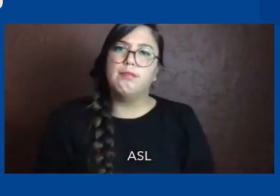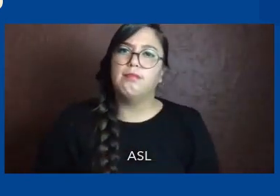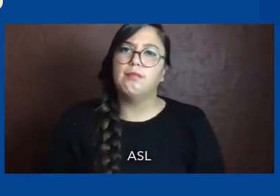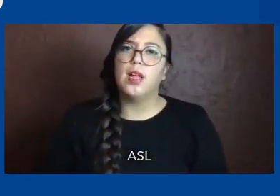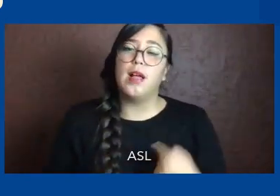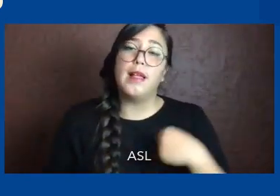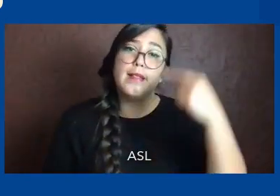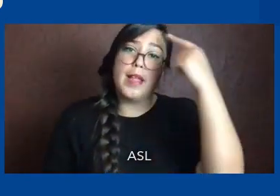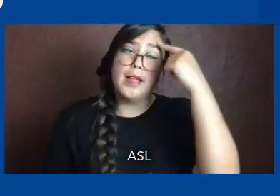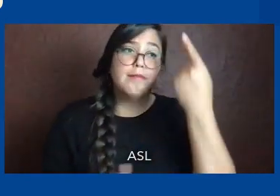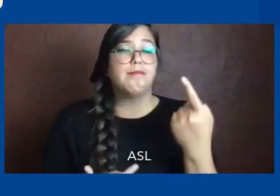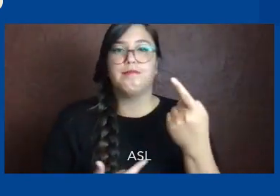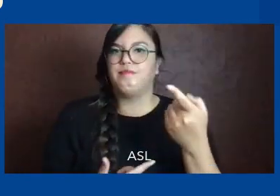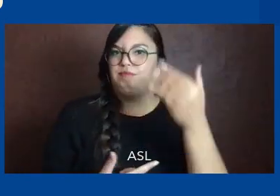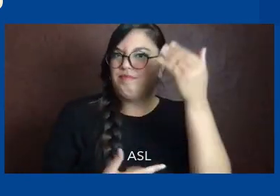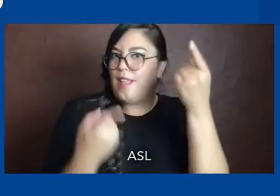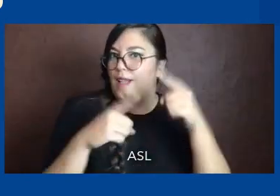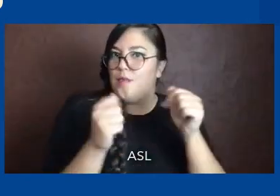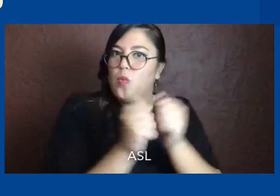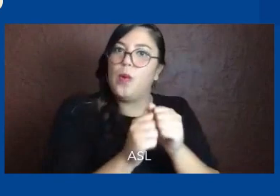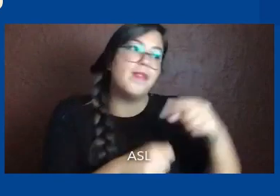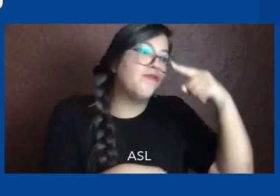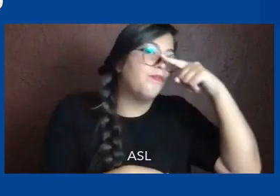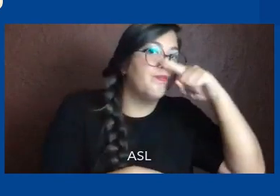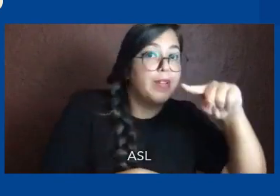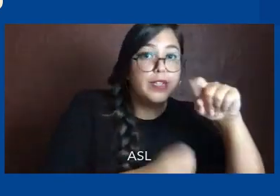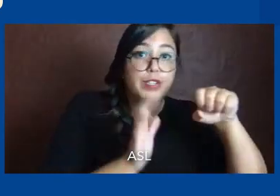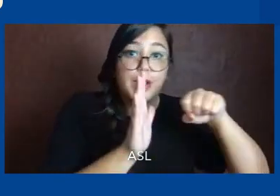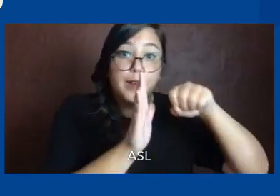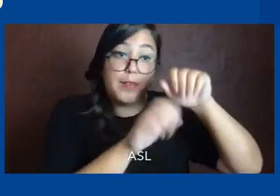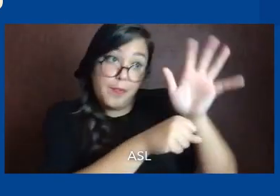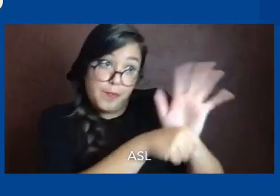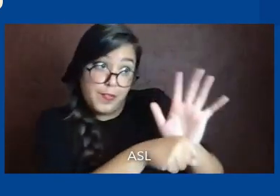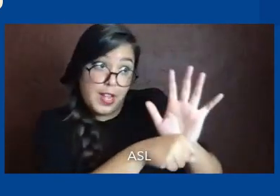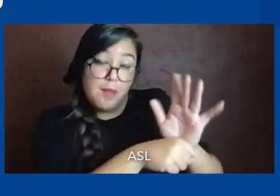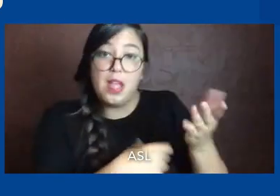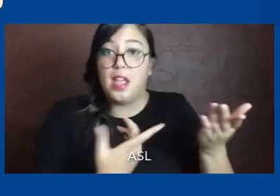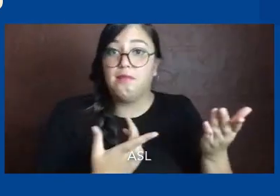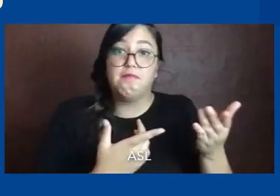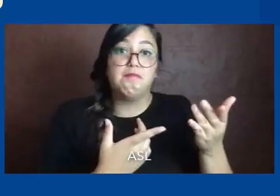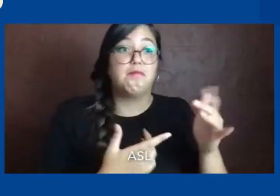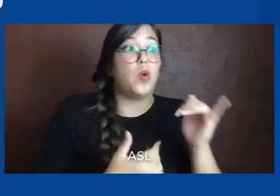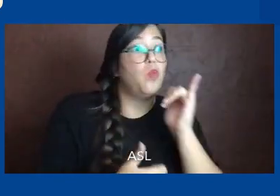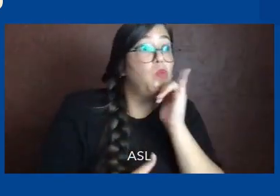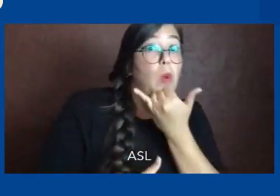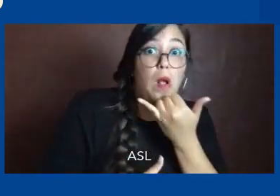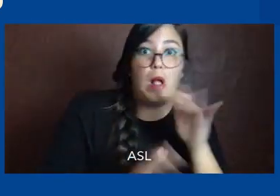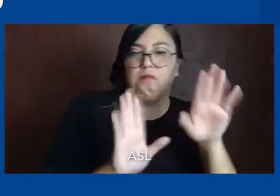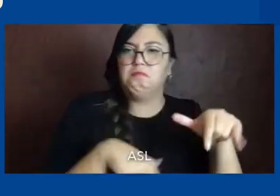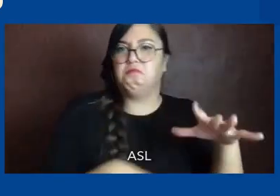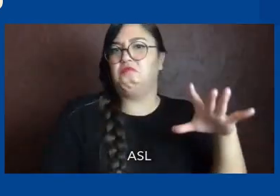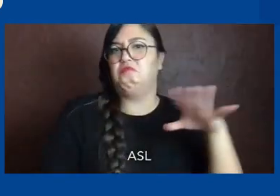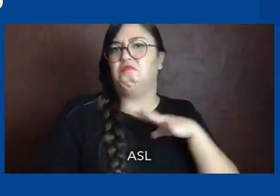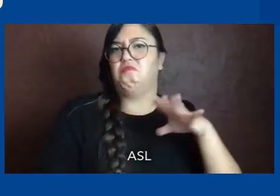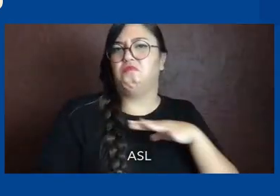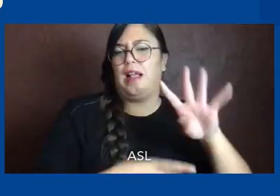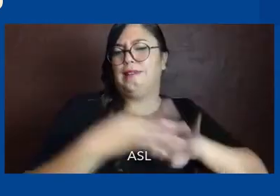fiction or narrative storytelling, because if anything, you can just book another shoot day and do it again. Yeah,